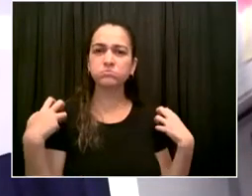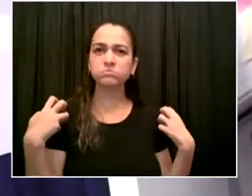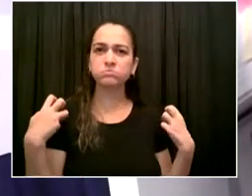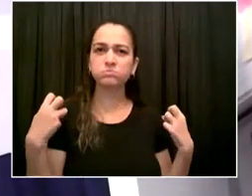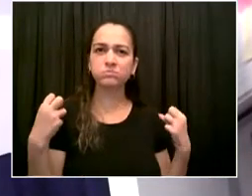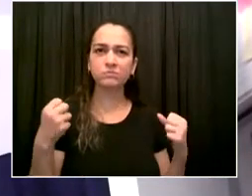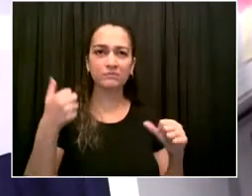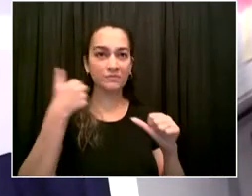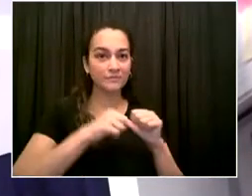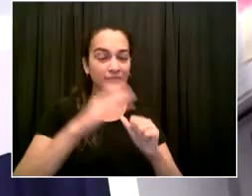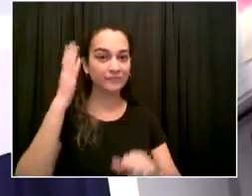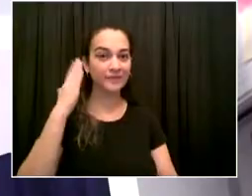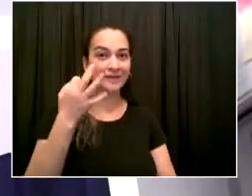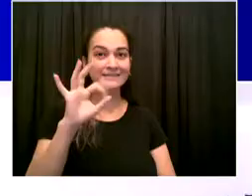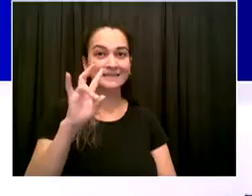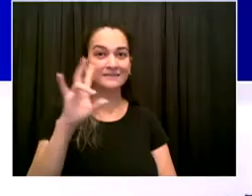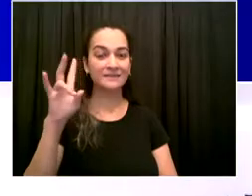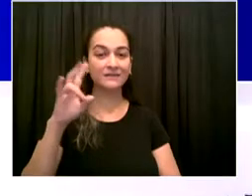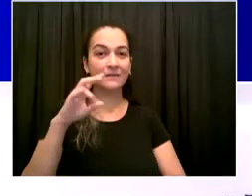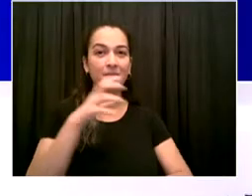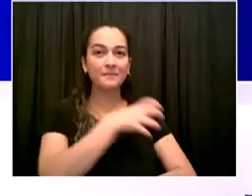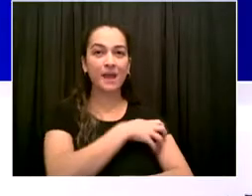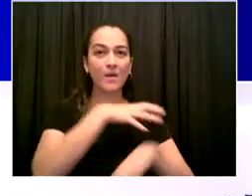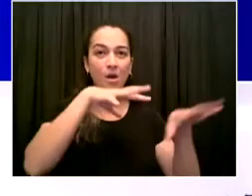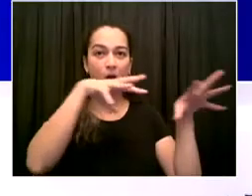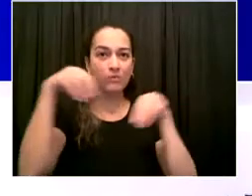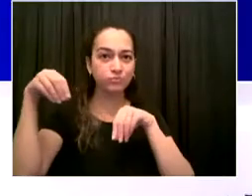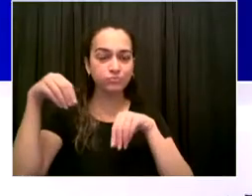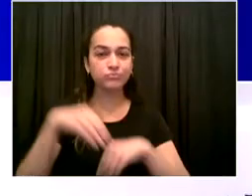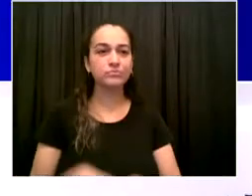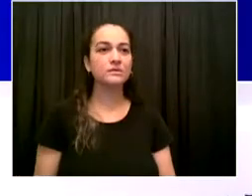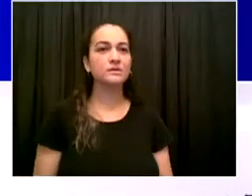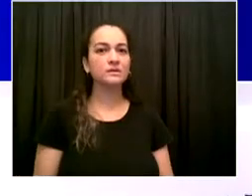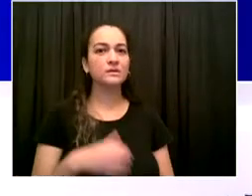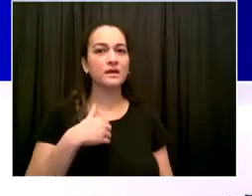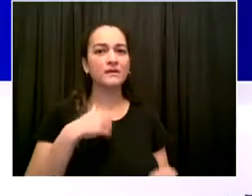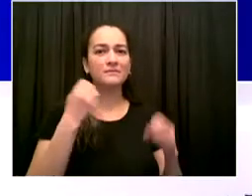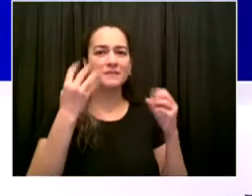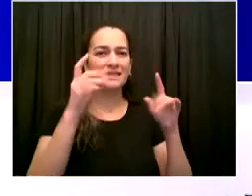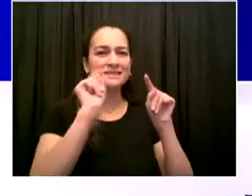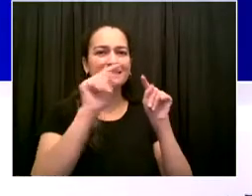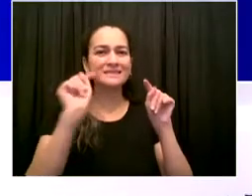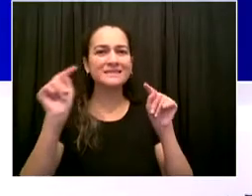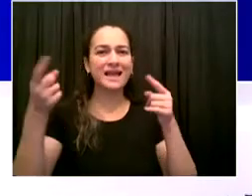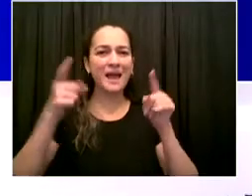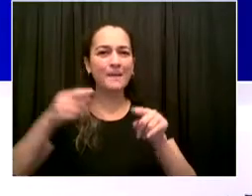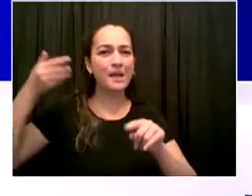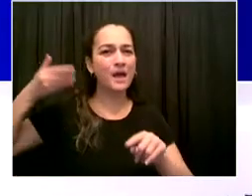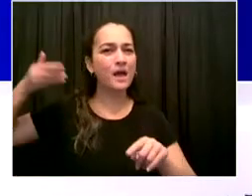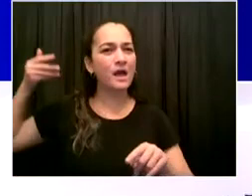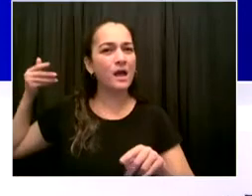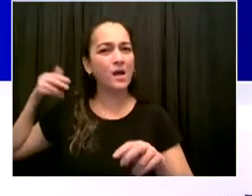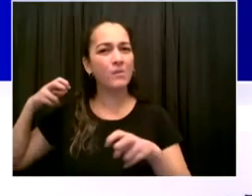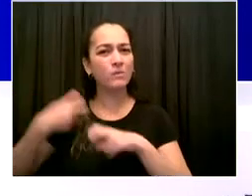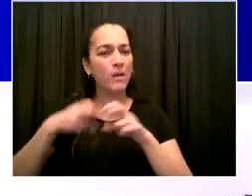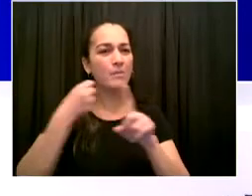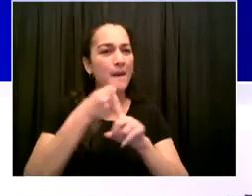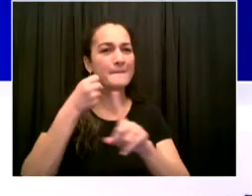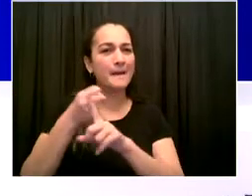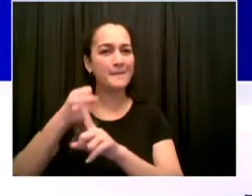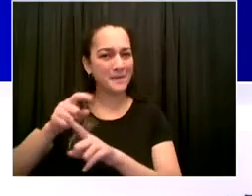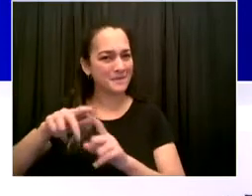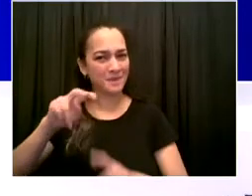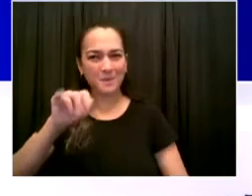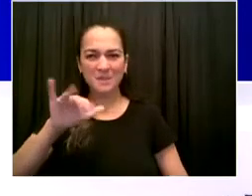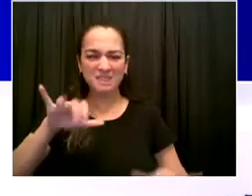day. I think that was perfect. I think you said it beautifully, and I agree with you. And this, what we're doing this homecoming week,